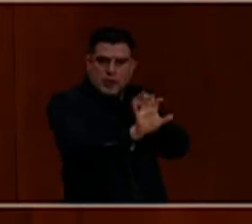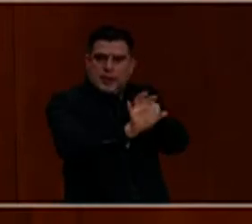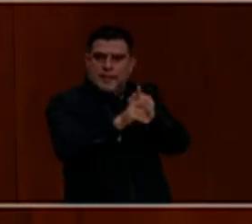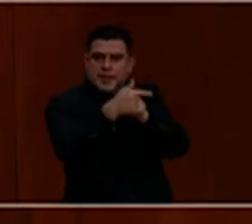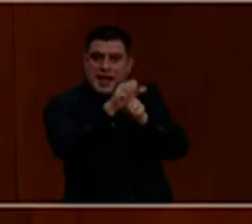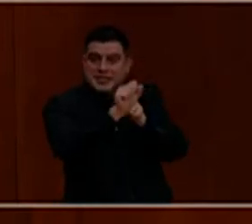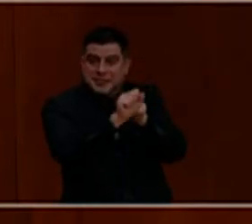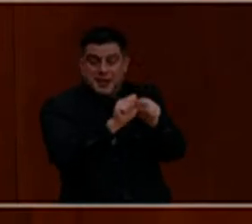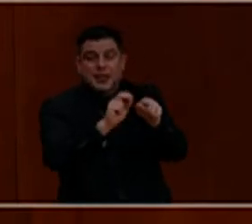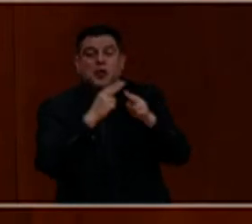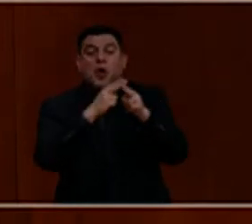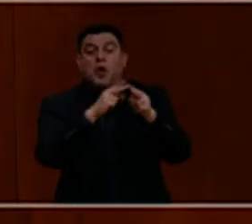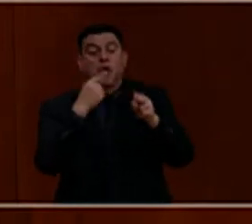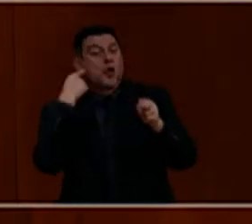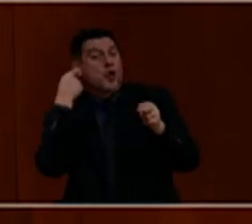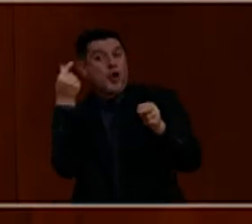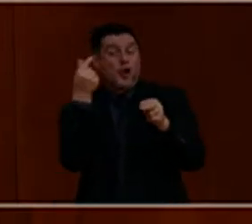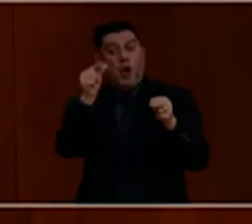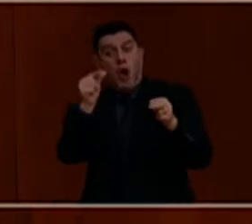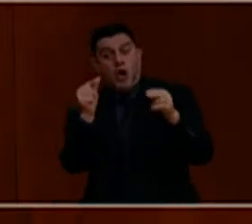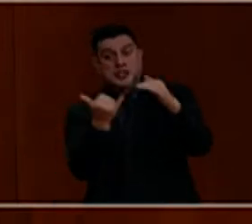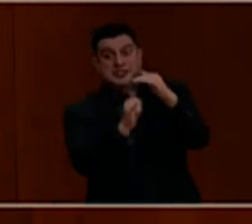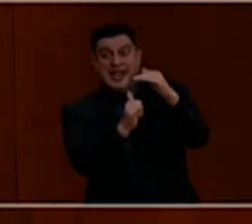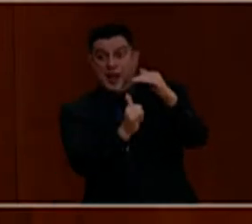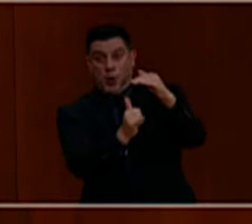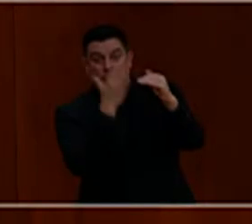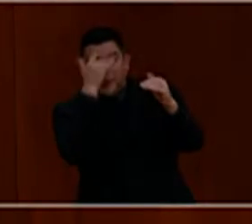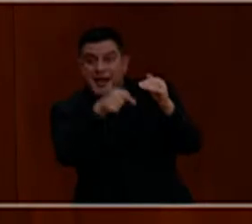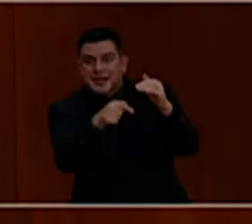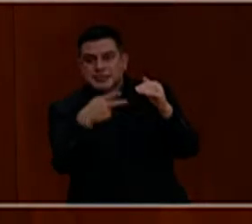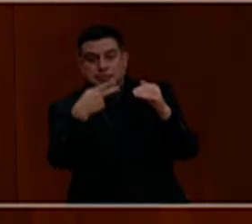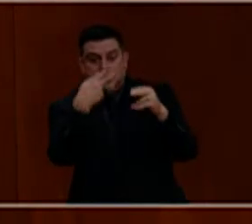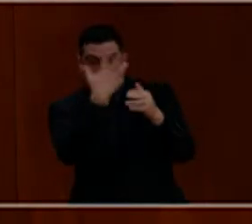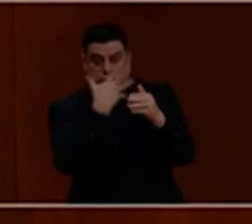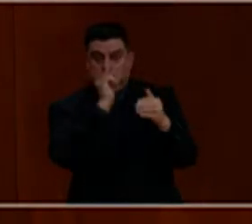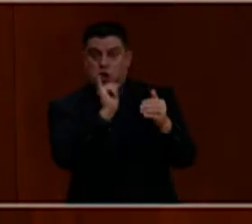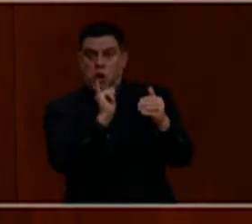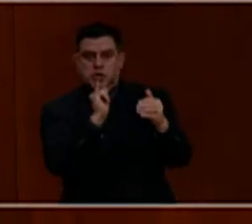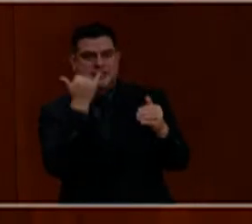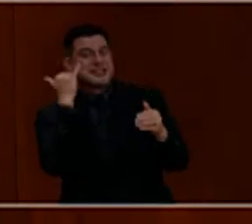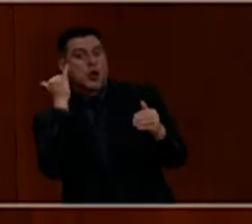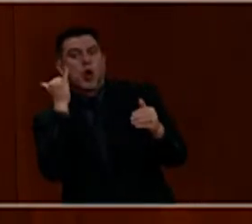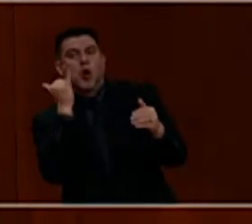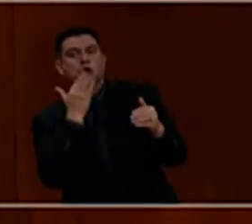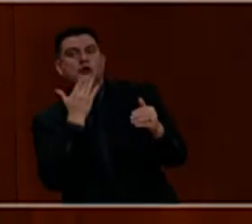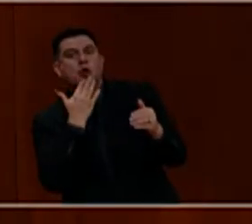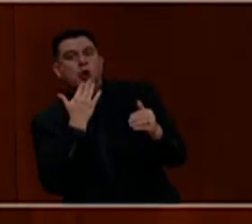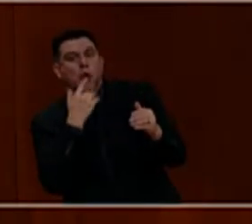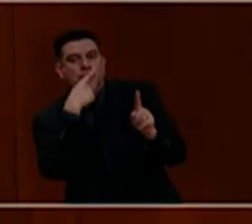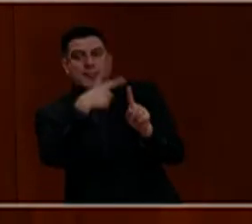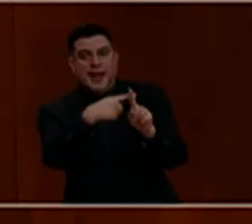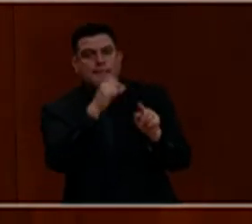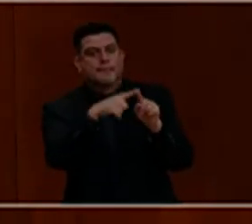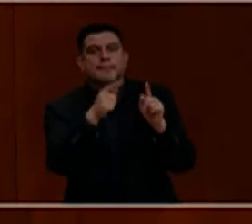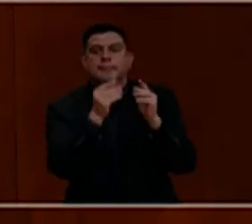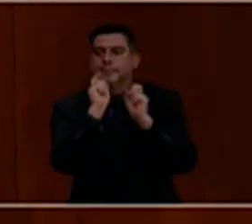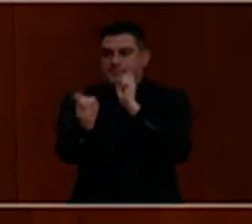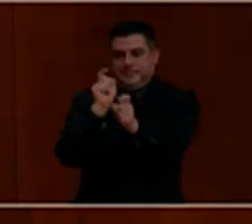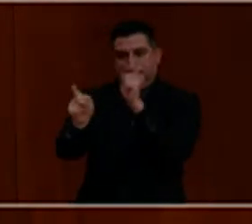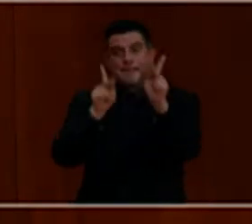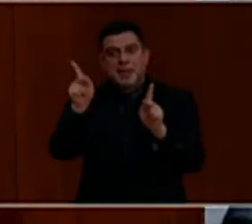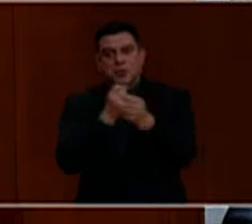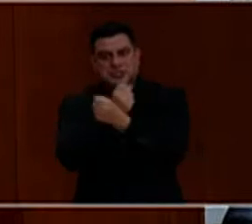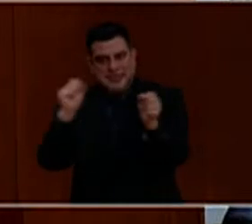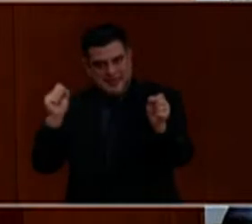and that's what you're using to save people's lives, and that's where the hope comes from. You know, I think people often wonder, what can they do to help make a difference? And, you know, they're